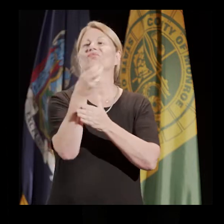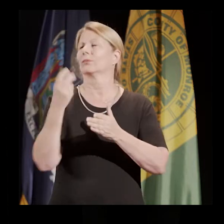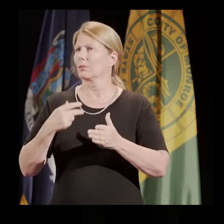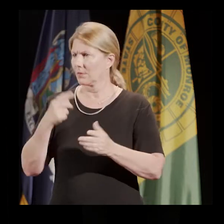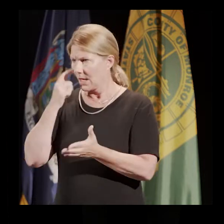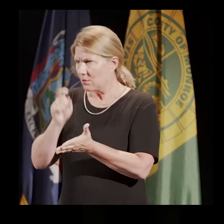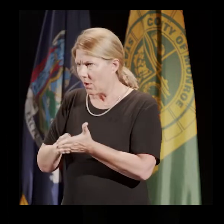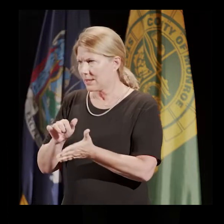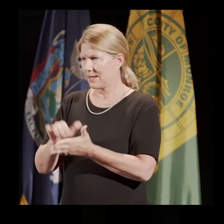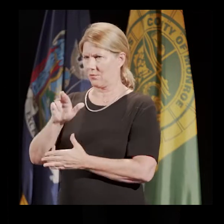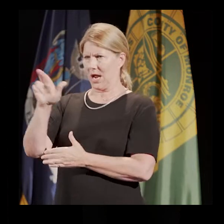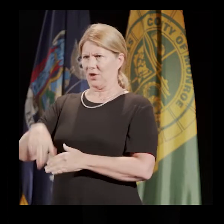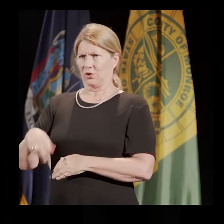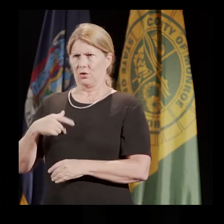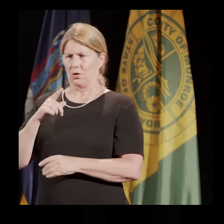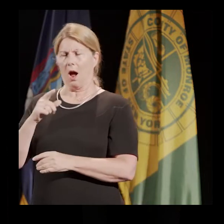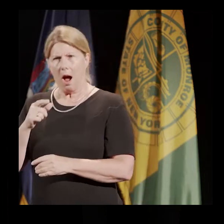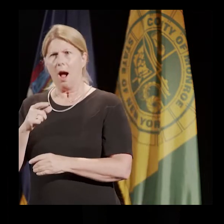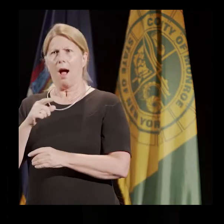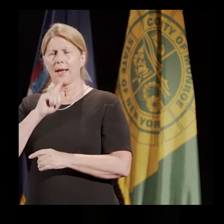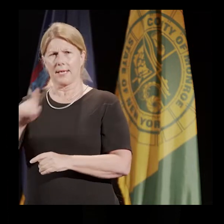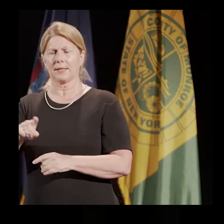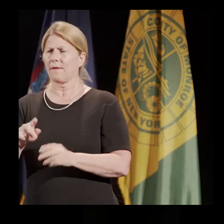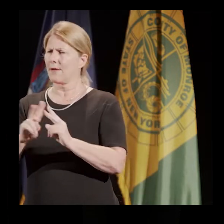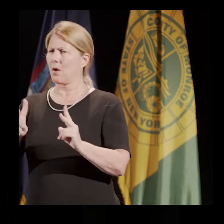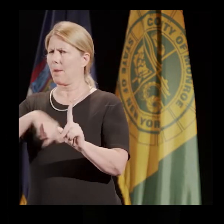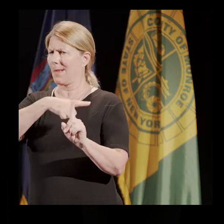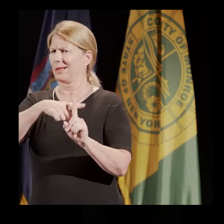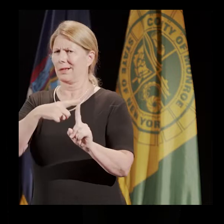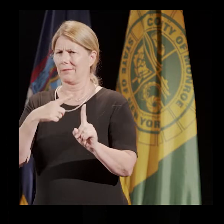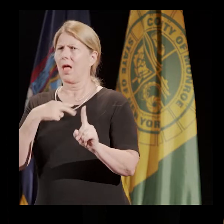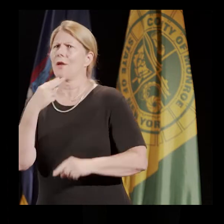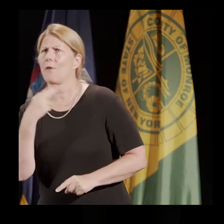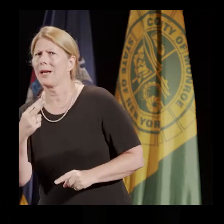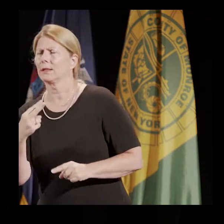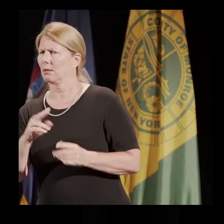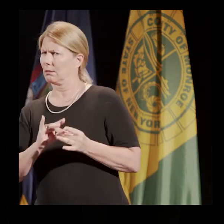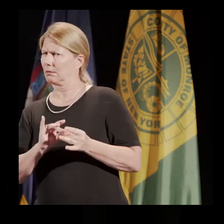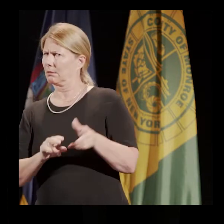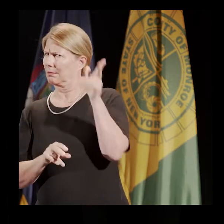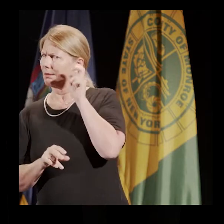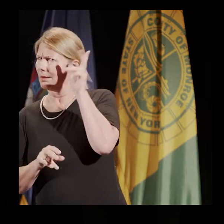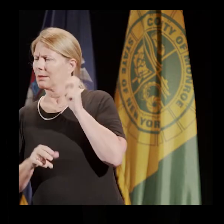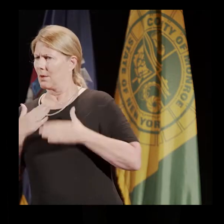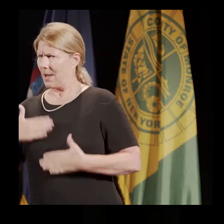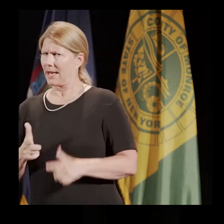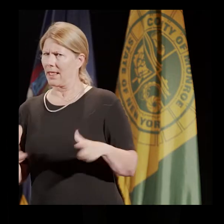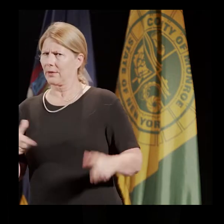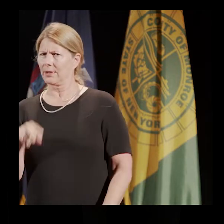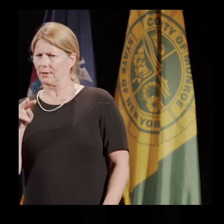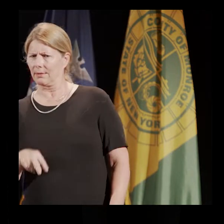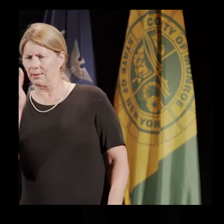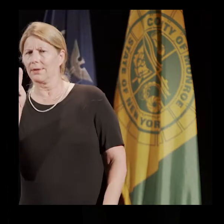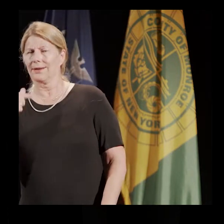comes through. It's in their voice. It's in their body language. And I tell people, when I travel around, I say, I